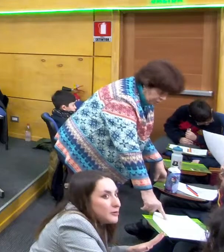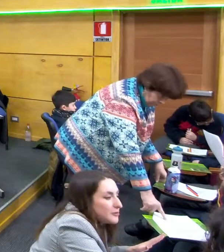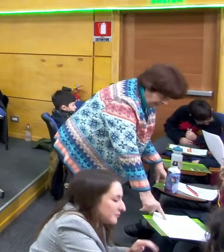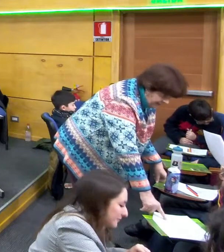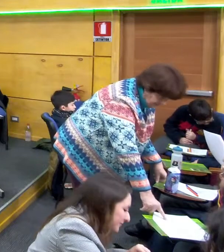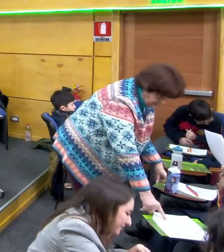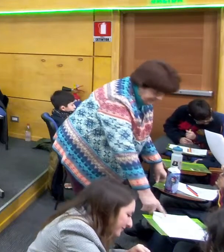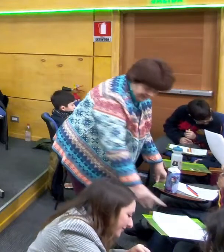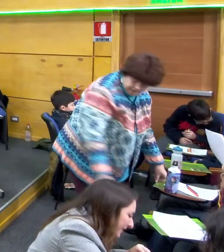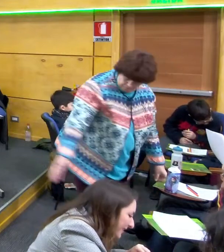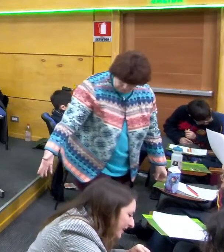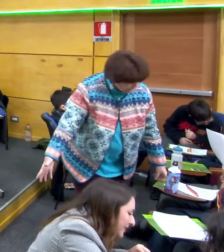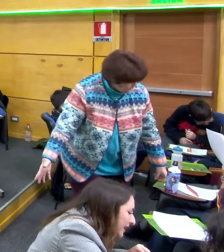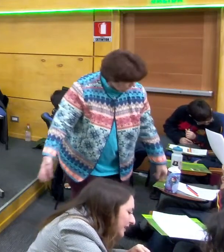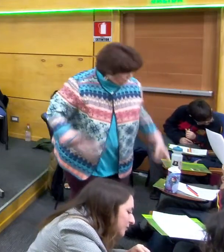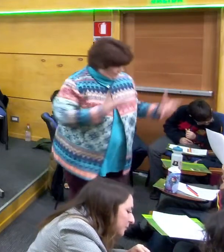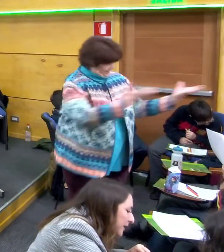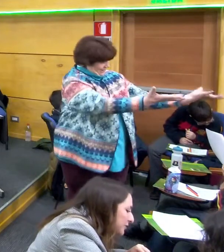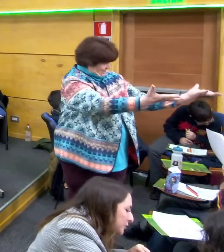And you're ready to do